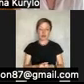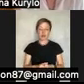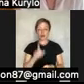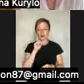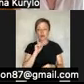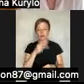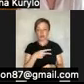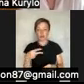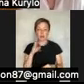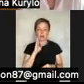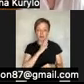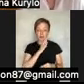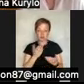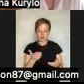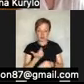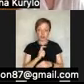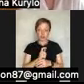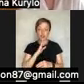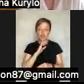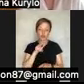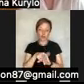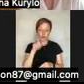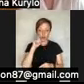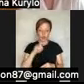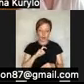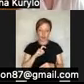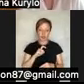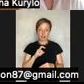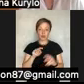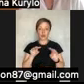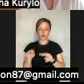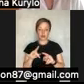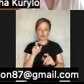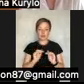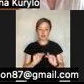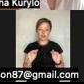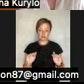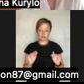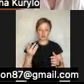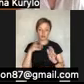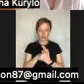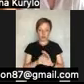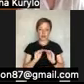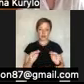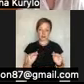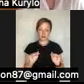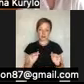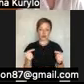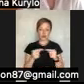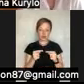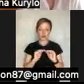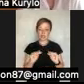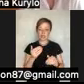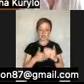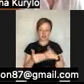need to be taken care by parents only and this literally means by mothers because in